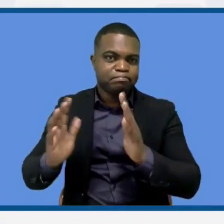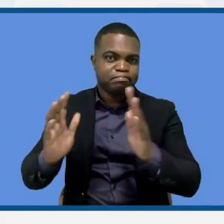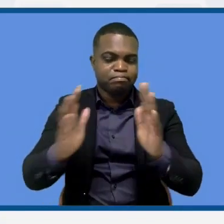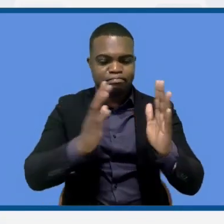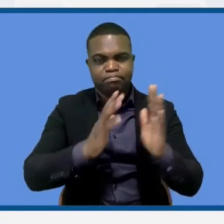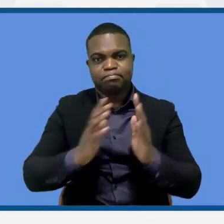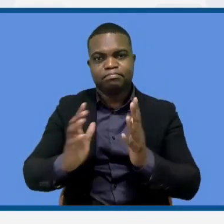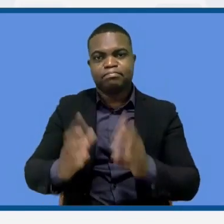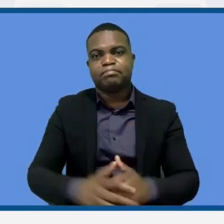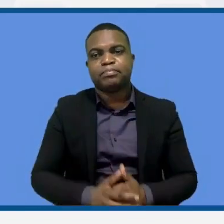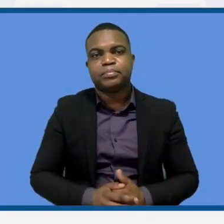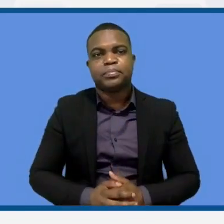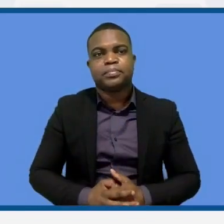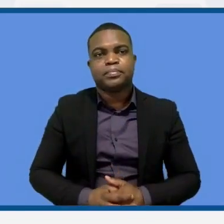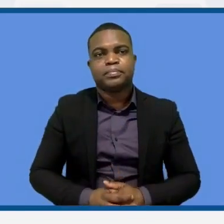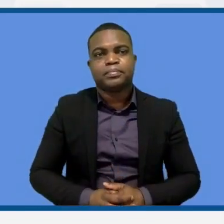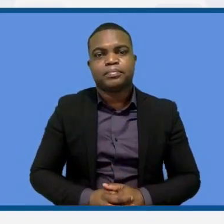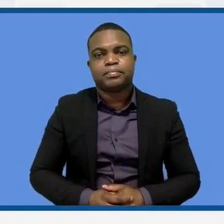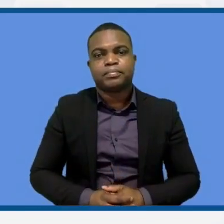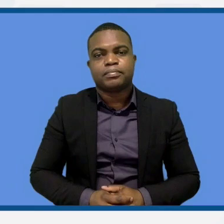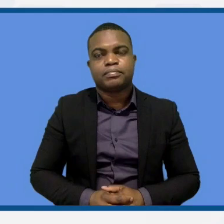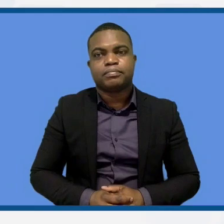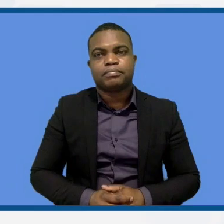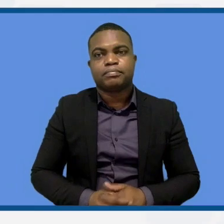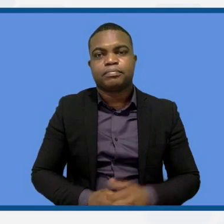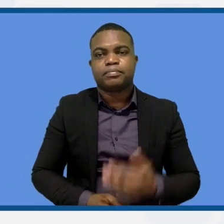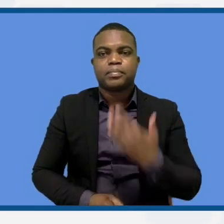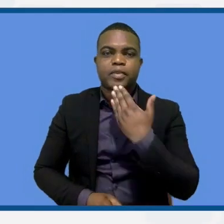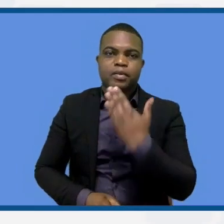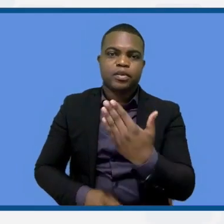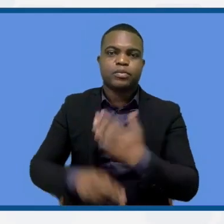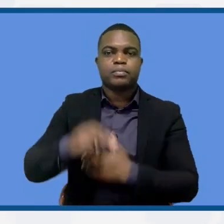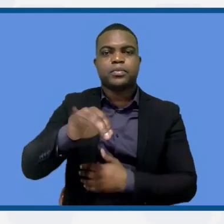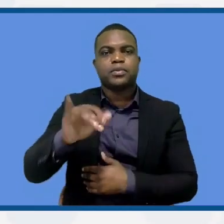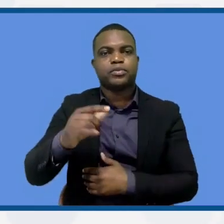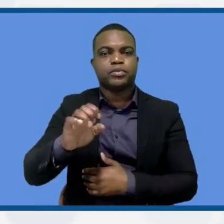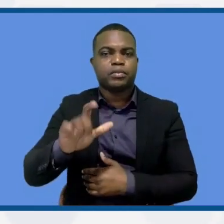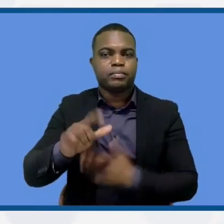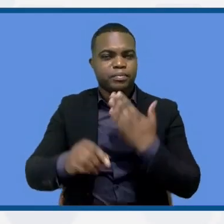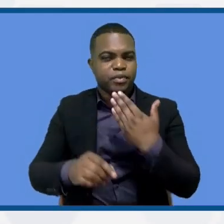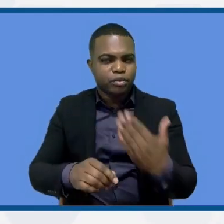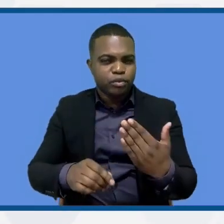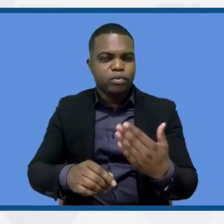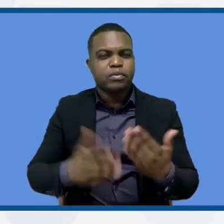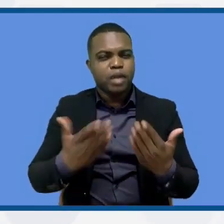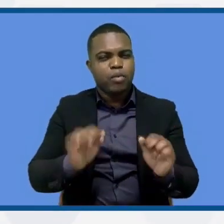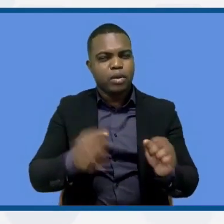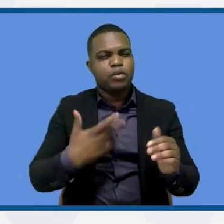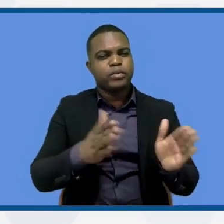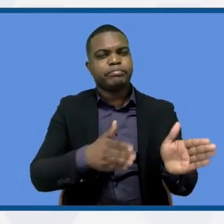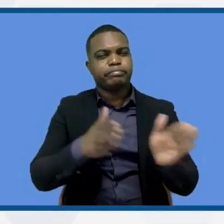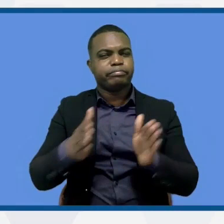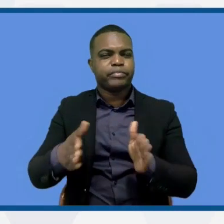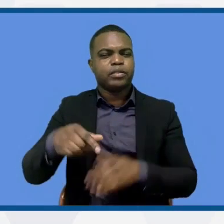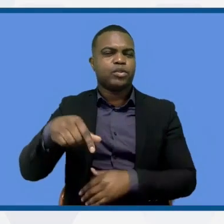some Q&As, I would like to give the floor to Dr. Salinas, Victoria Salinas.